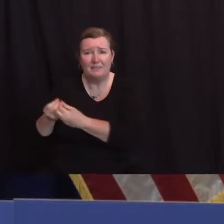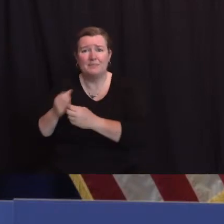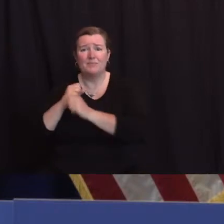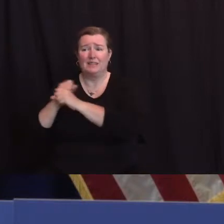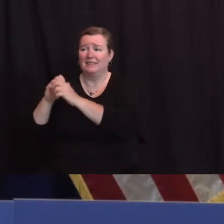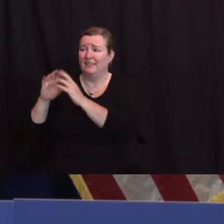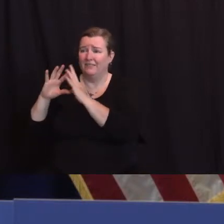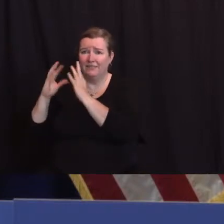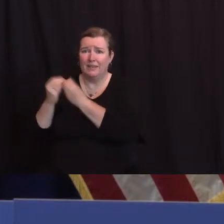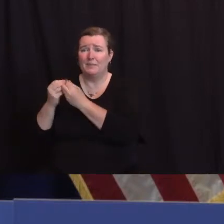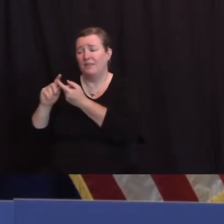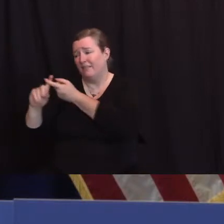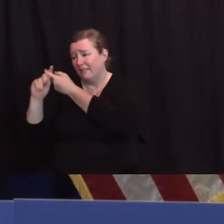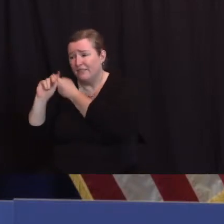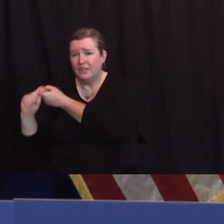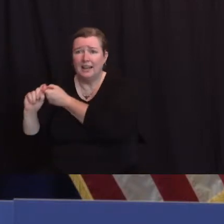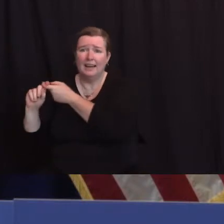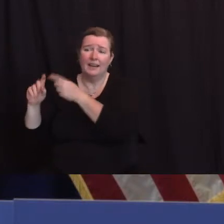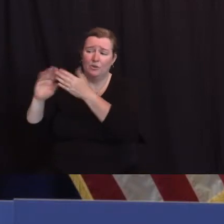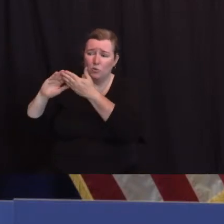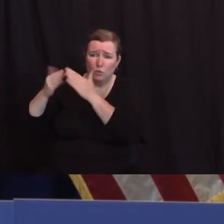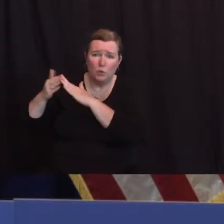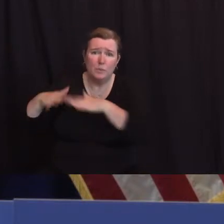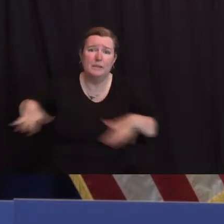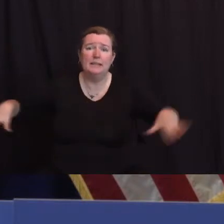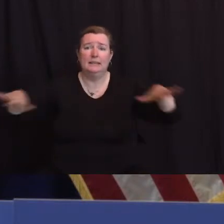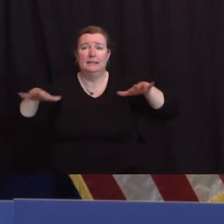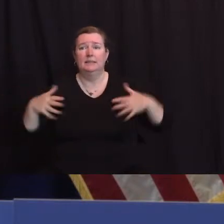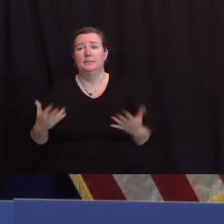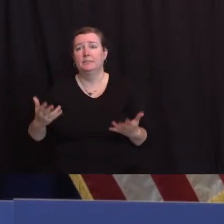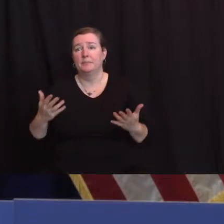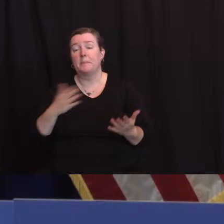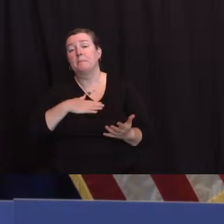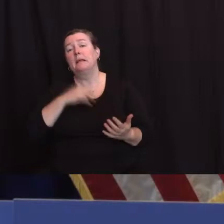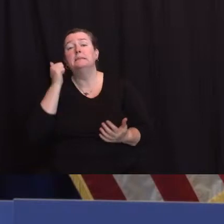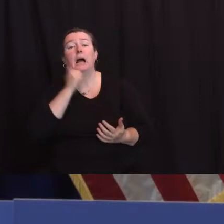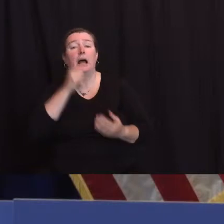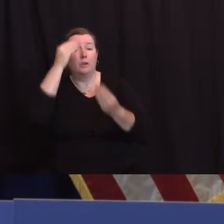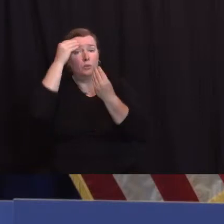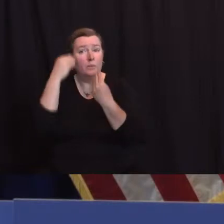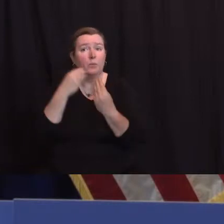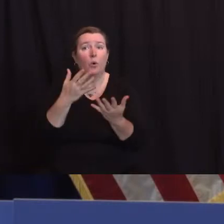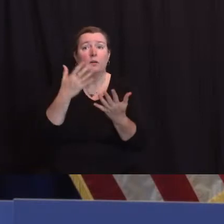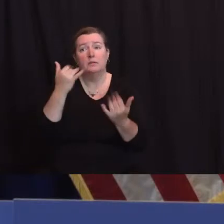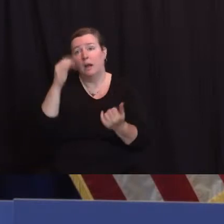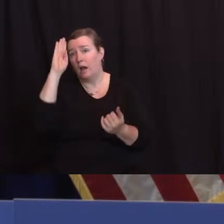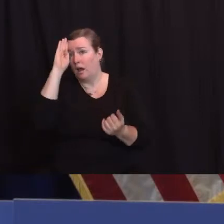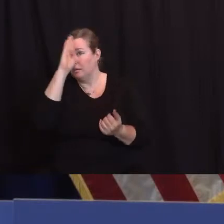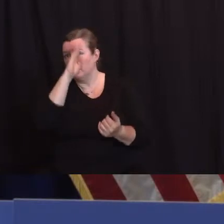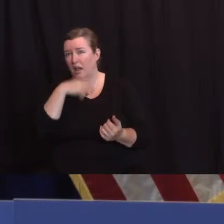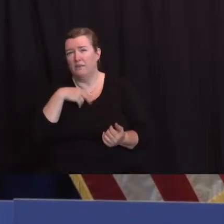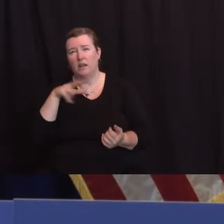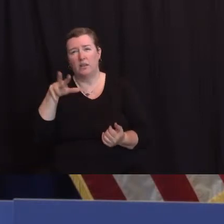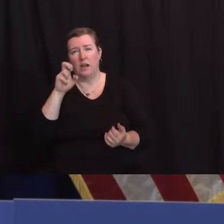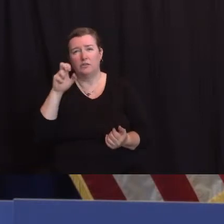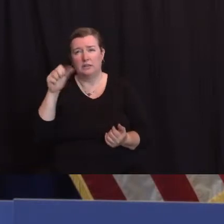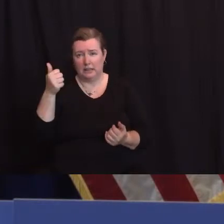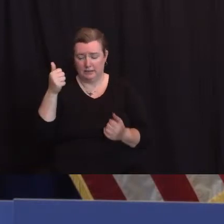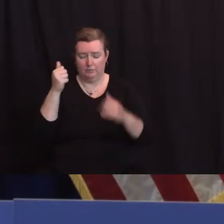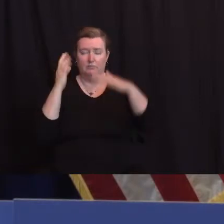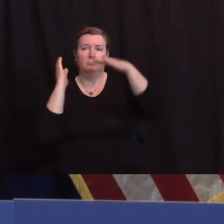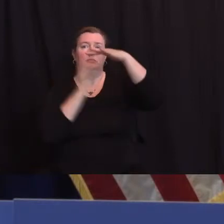community. Moving on to my daily report, as the governor shared, our hospitals reported 310